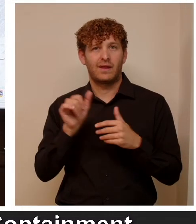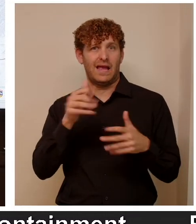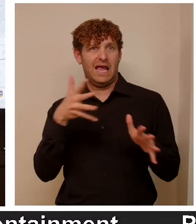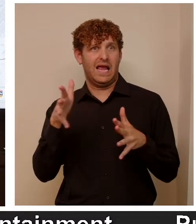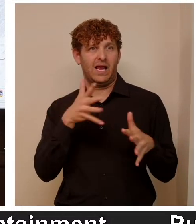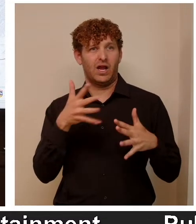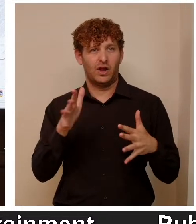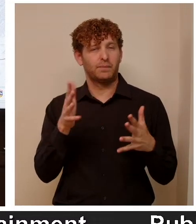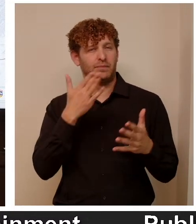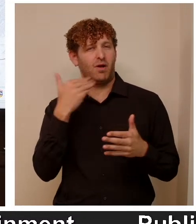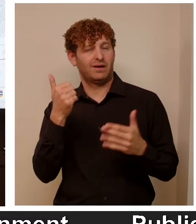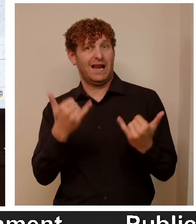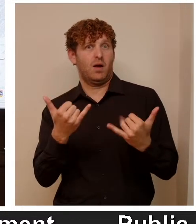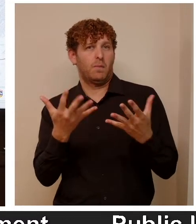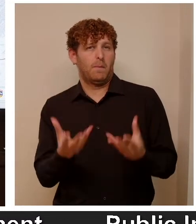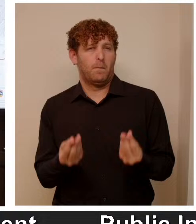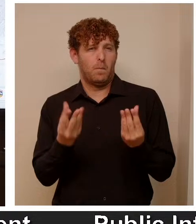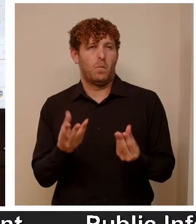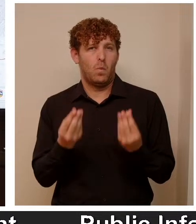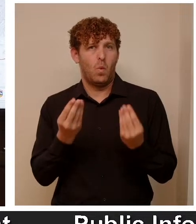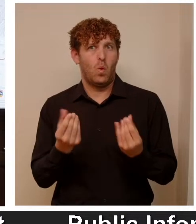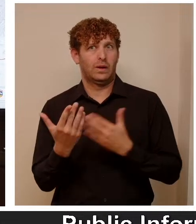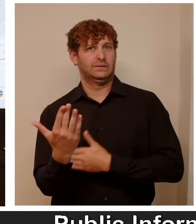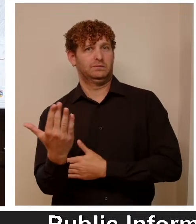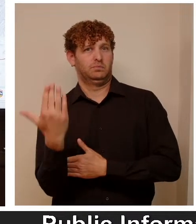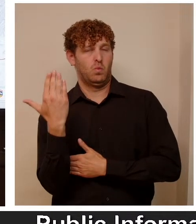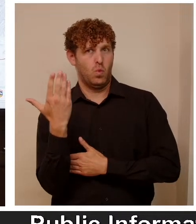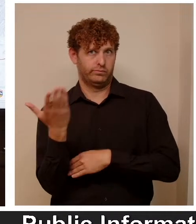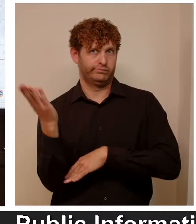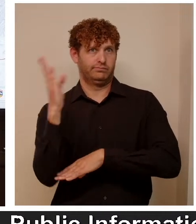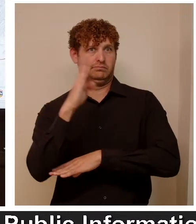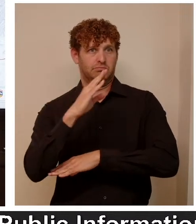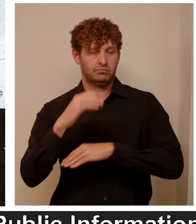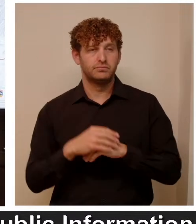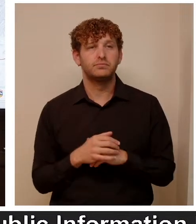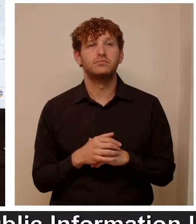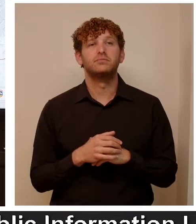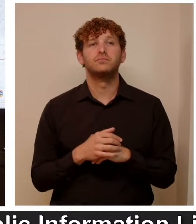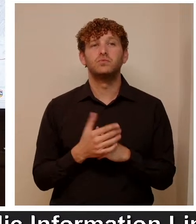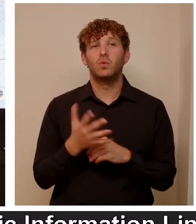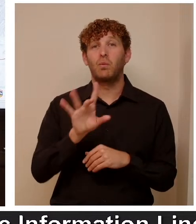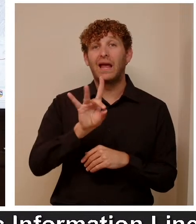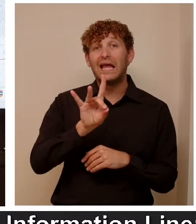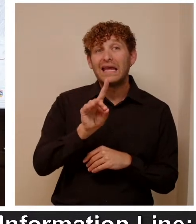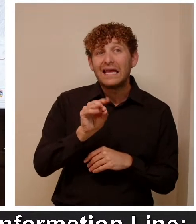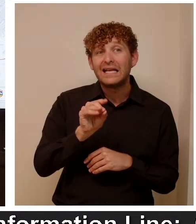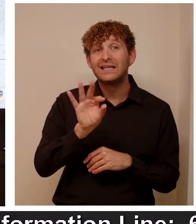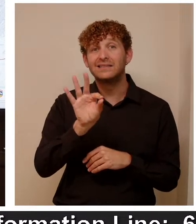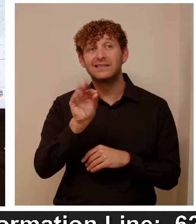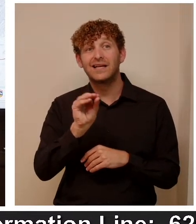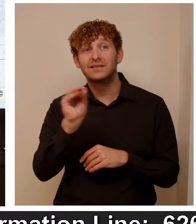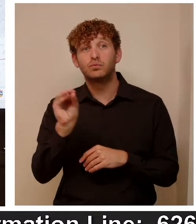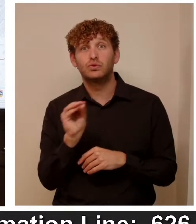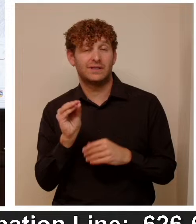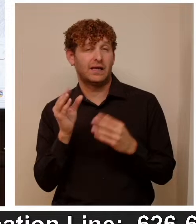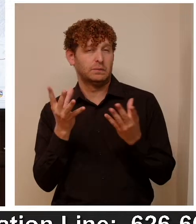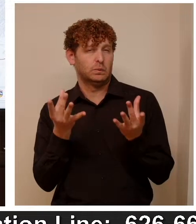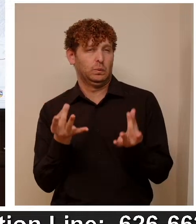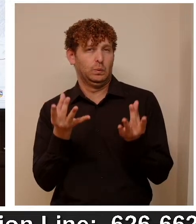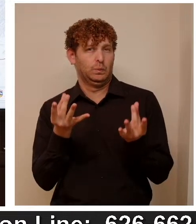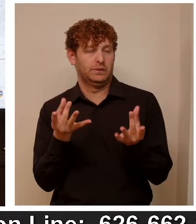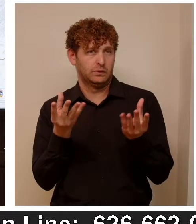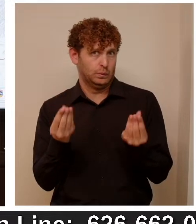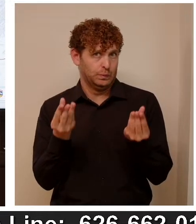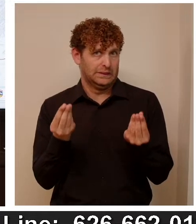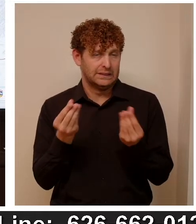morning and through the day today. So there was 80, 90% relative humidity recoveries at the lower